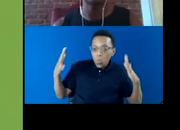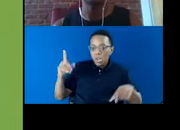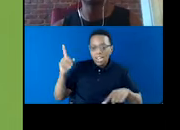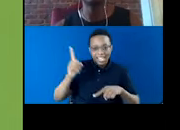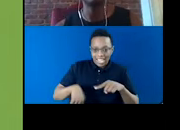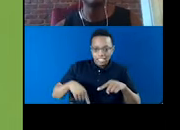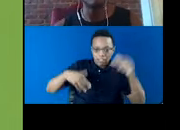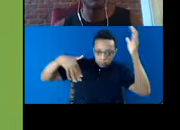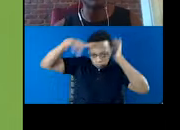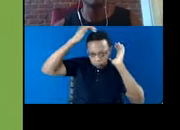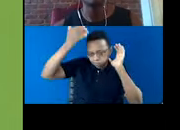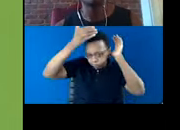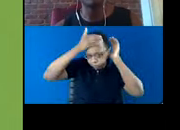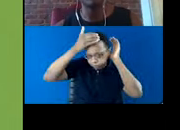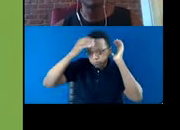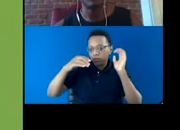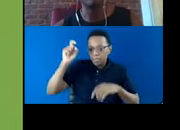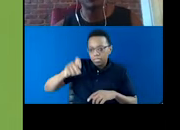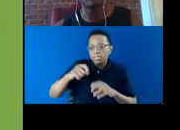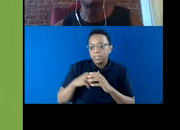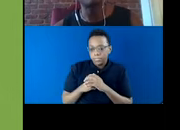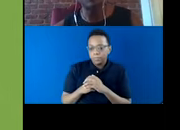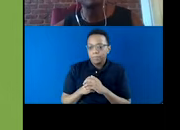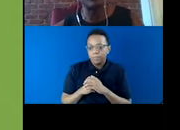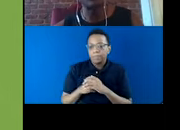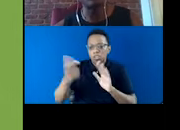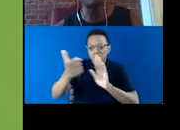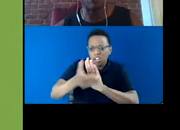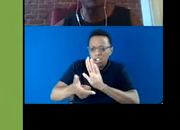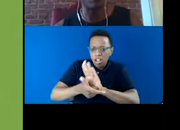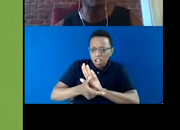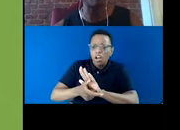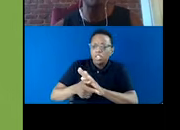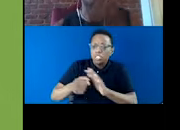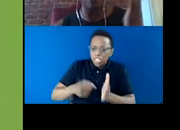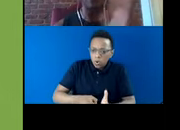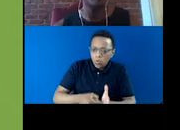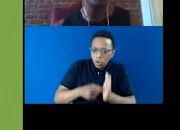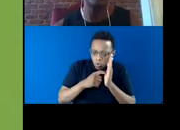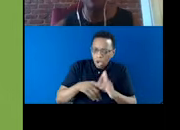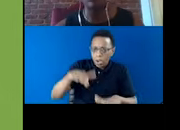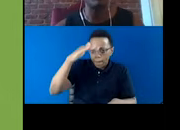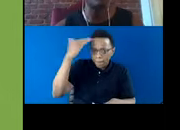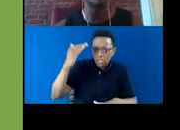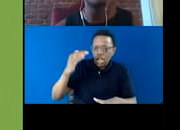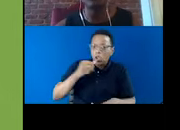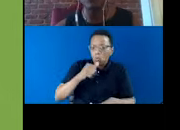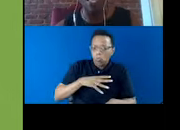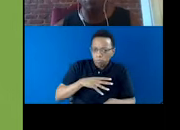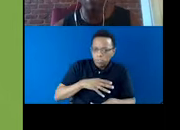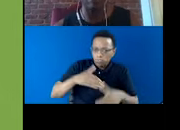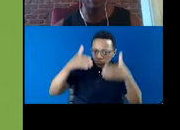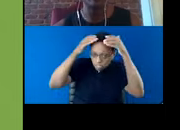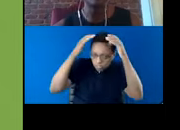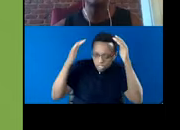French. And so the tignon laws were laws that required Black women to wrap their hair in public. Why? Because Black women were so